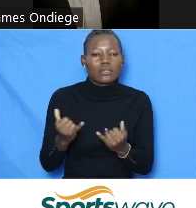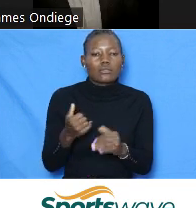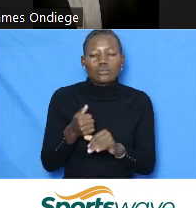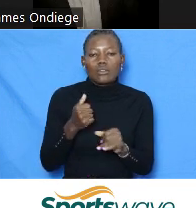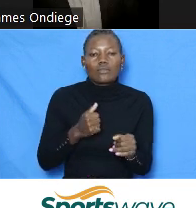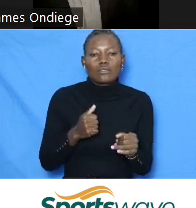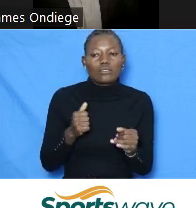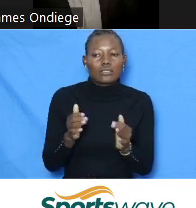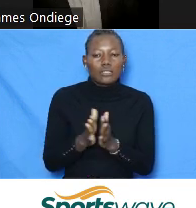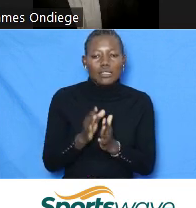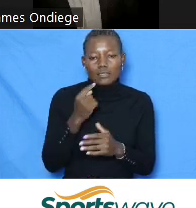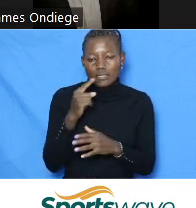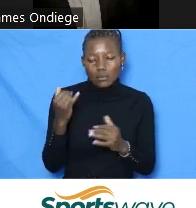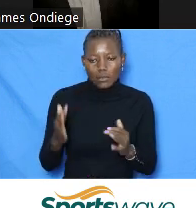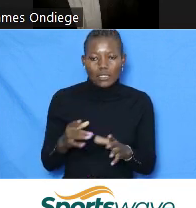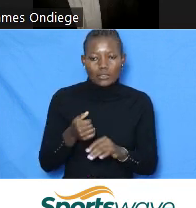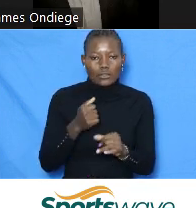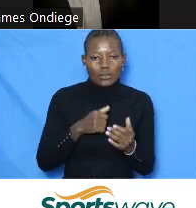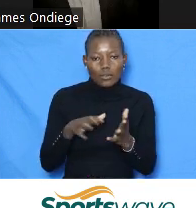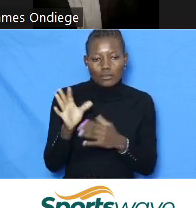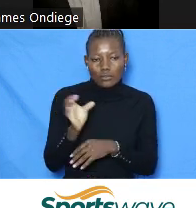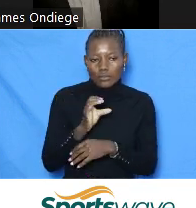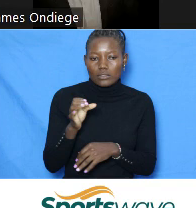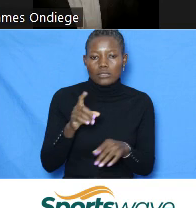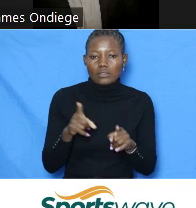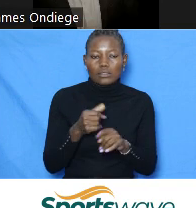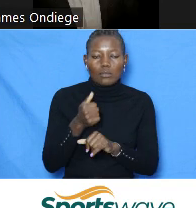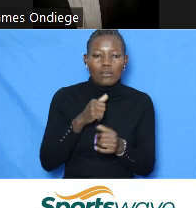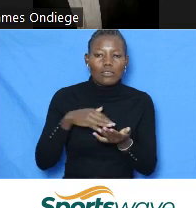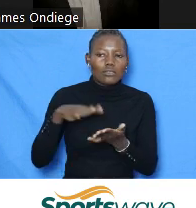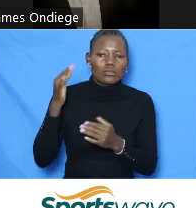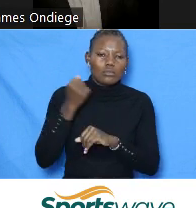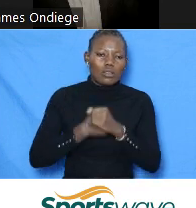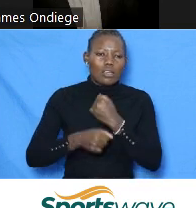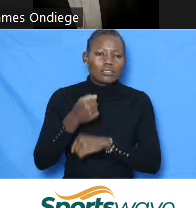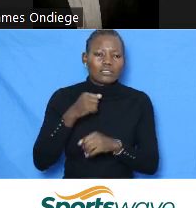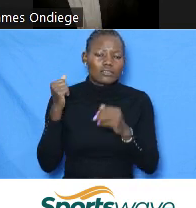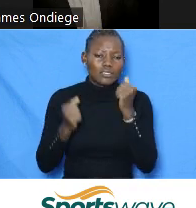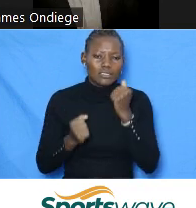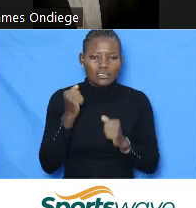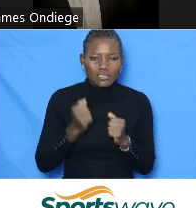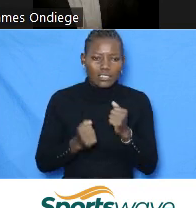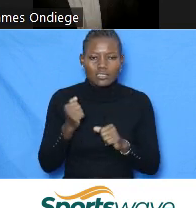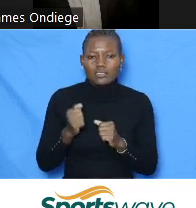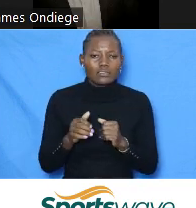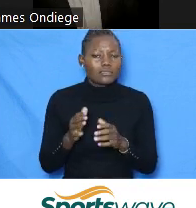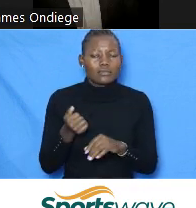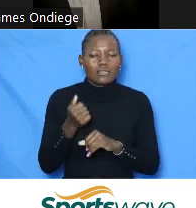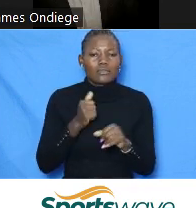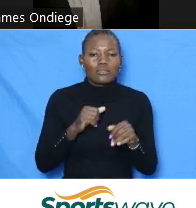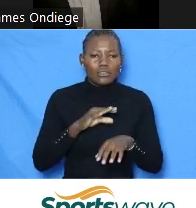alcohol. Avoid further activity, so no running. Avoid such